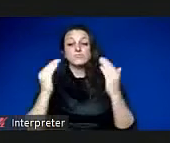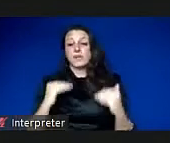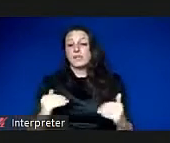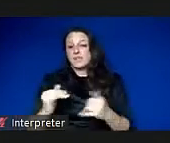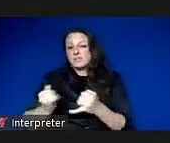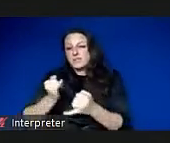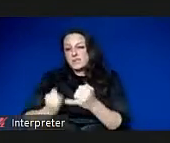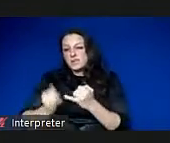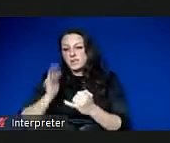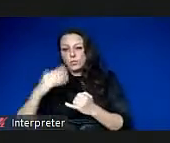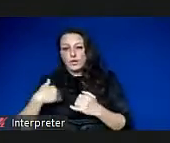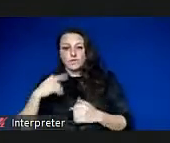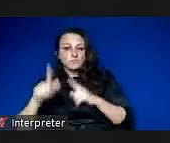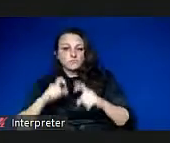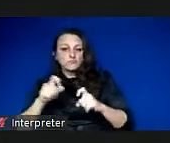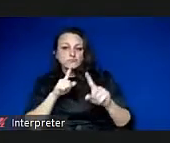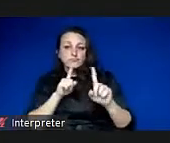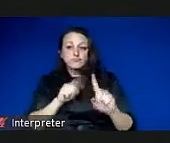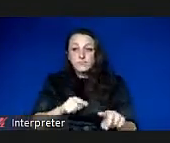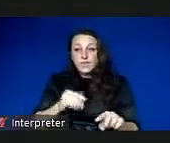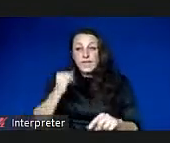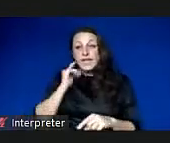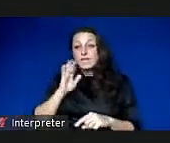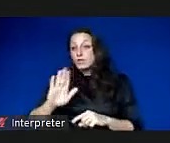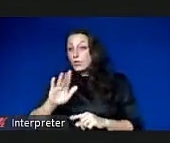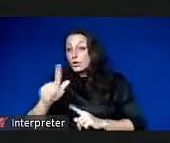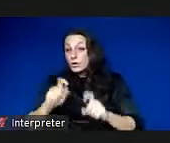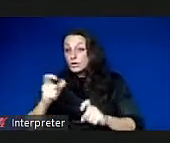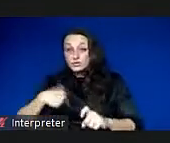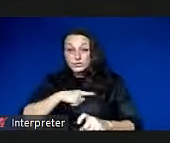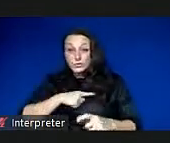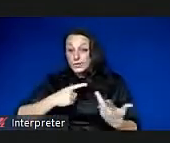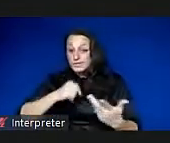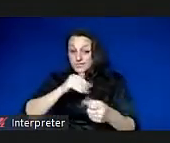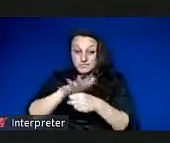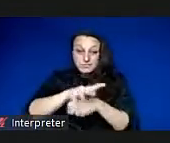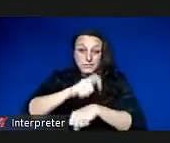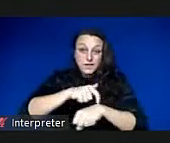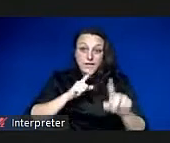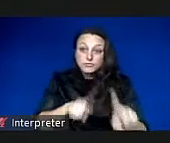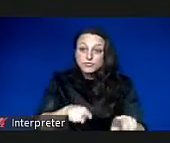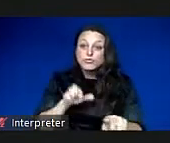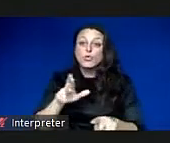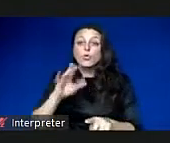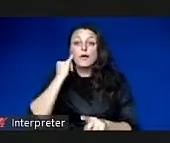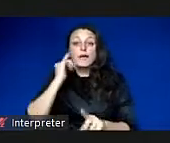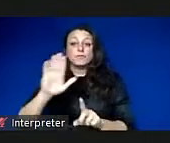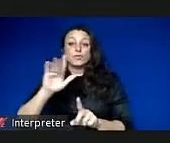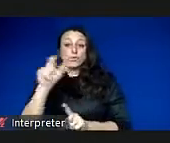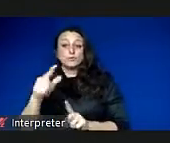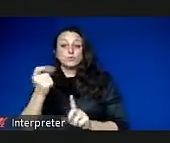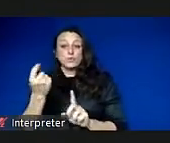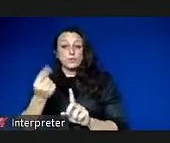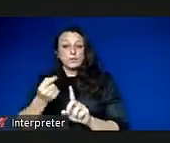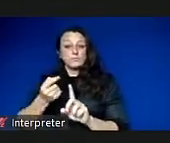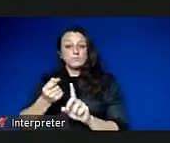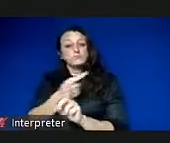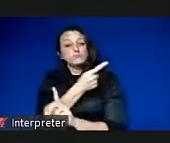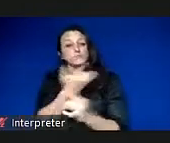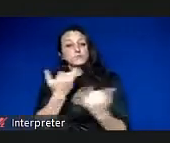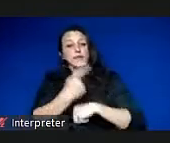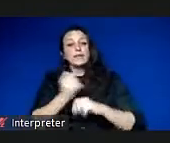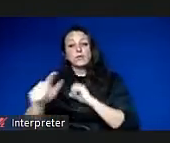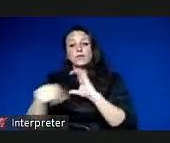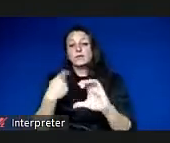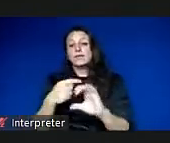end. If we don't get to your questions, or if you have something a little bit out of the scope today, you can send us an email at